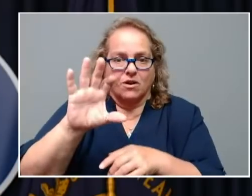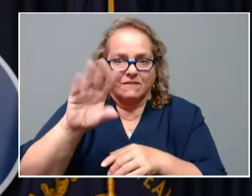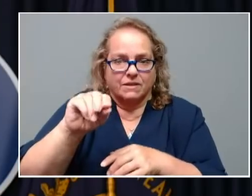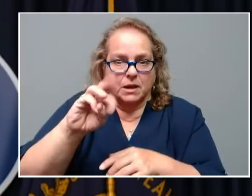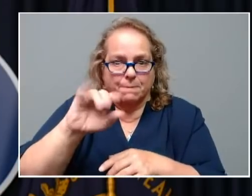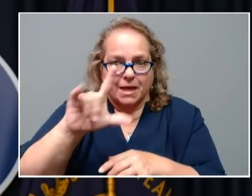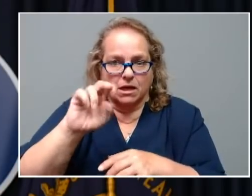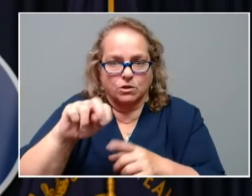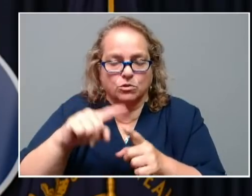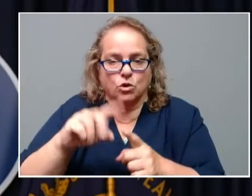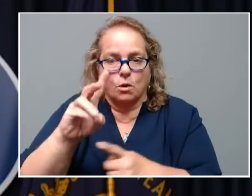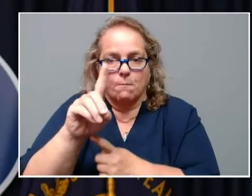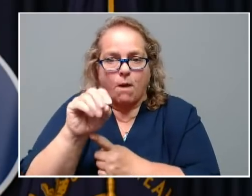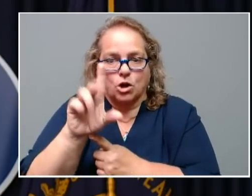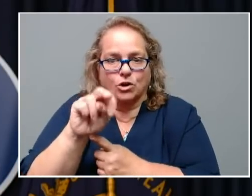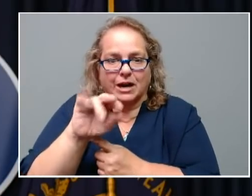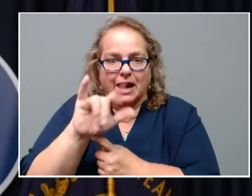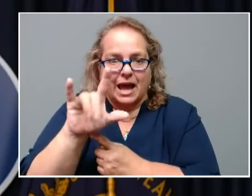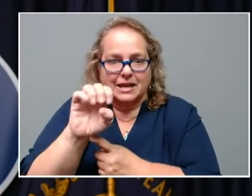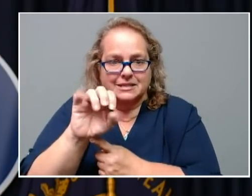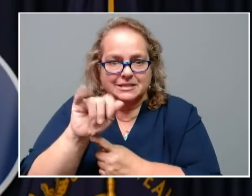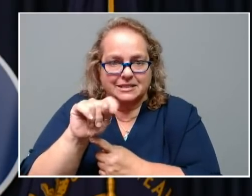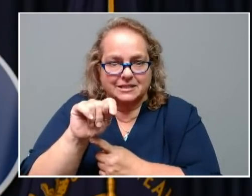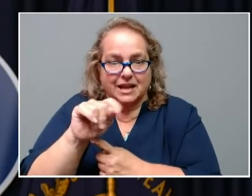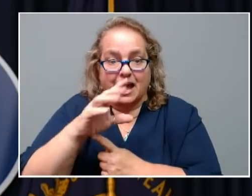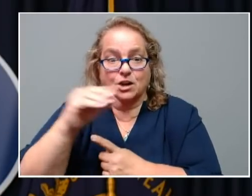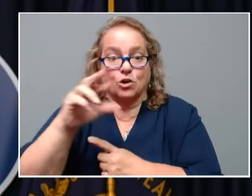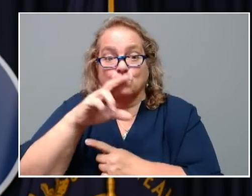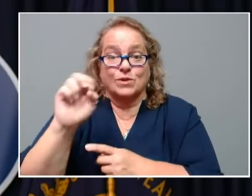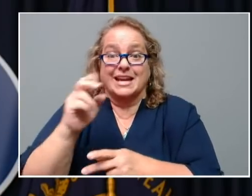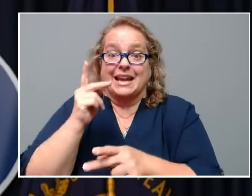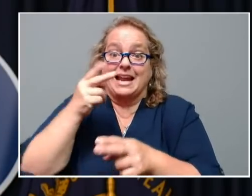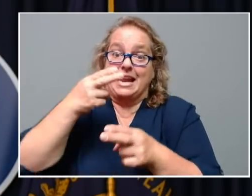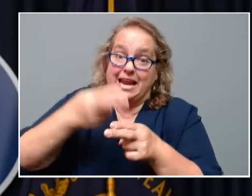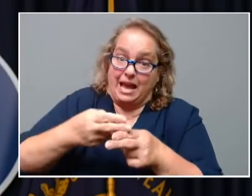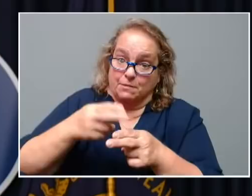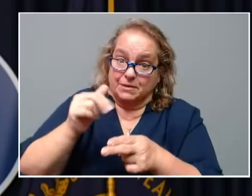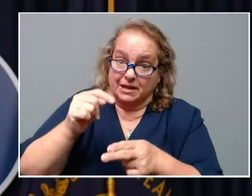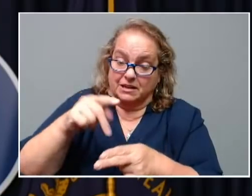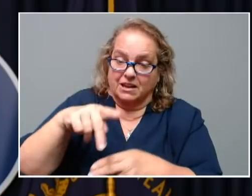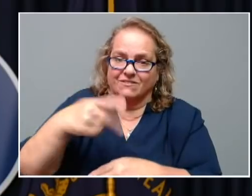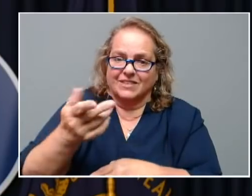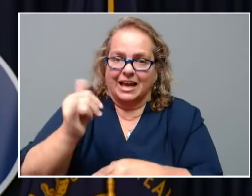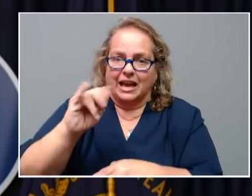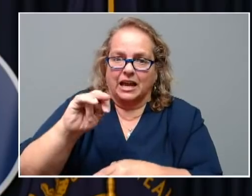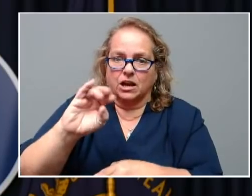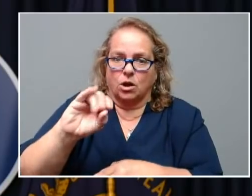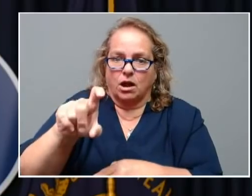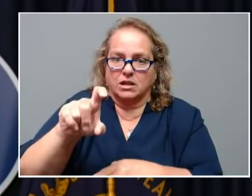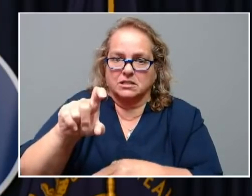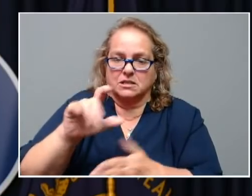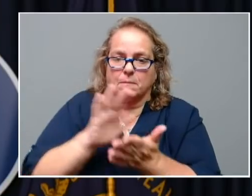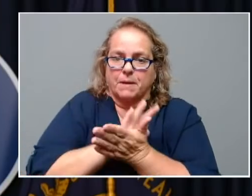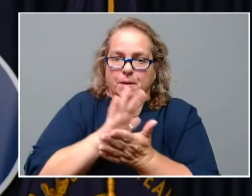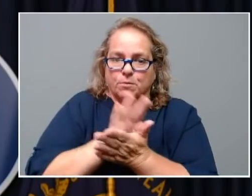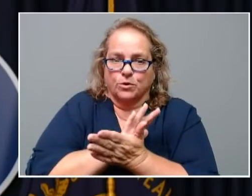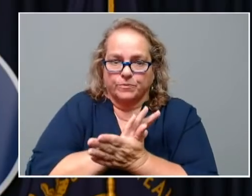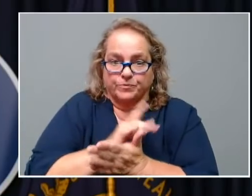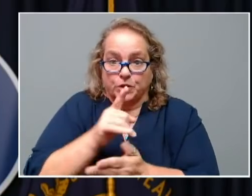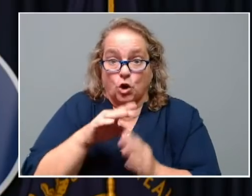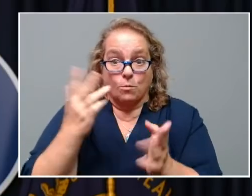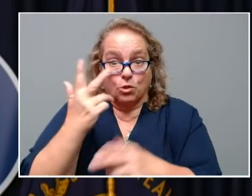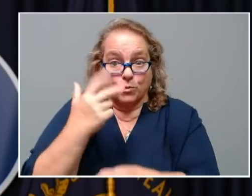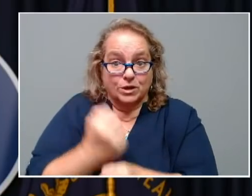They renamed it Phoenix Paper. The facility reopened exactly 3 years ago, and now it produces